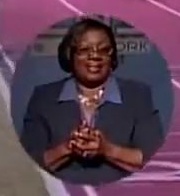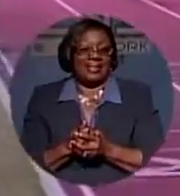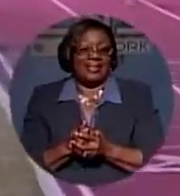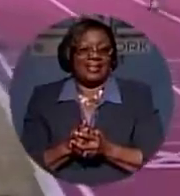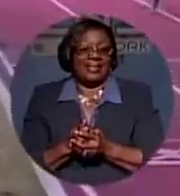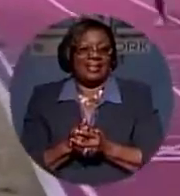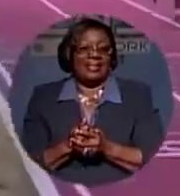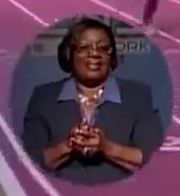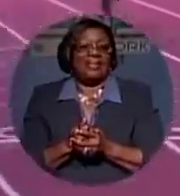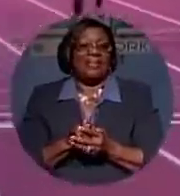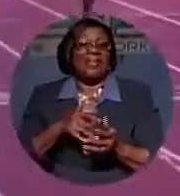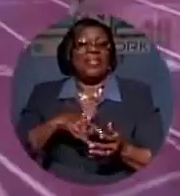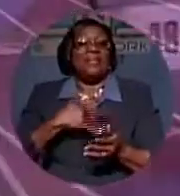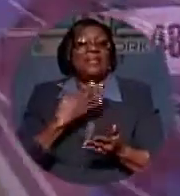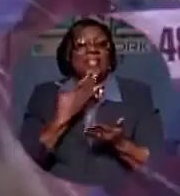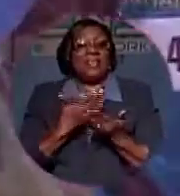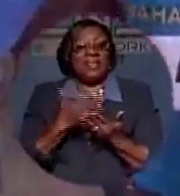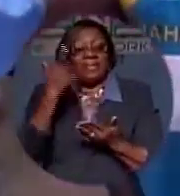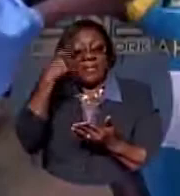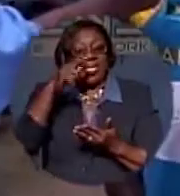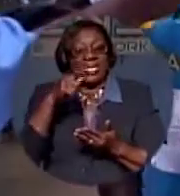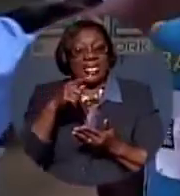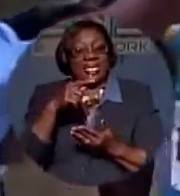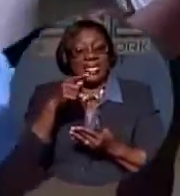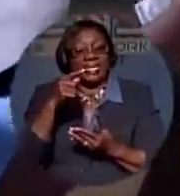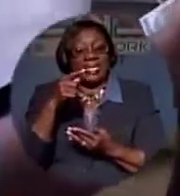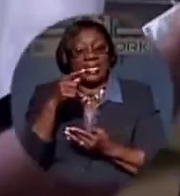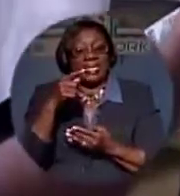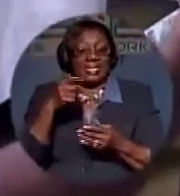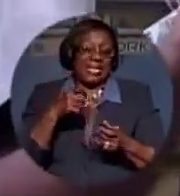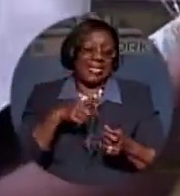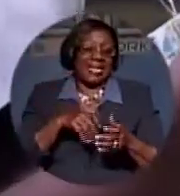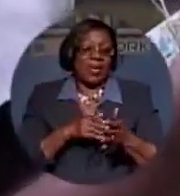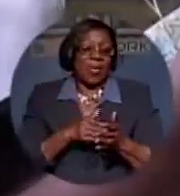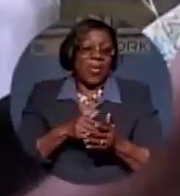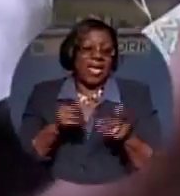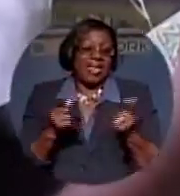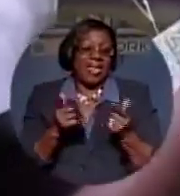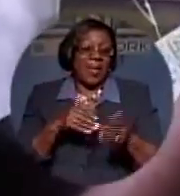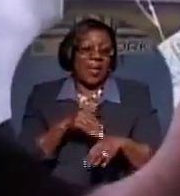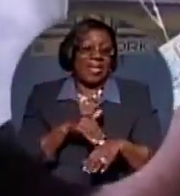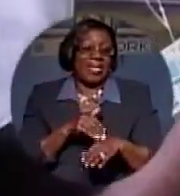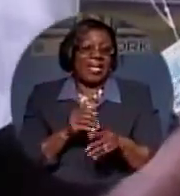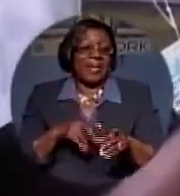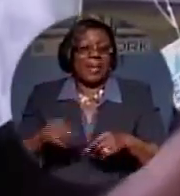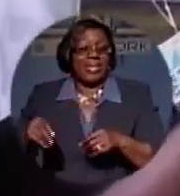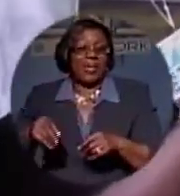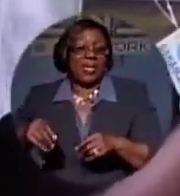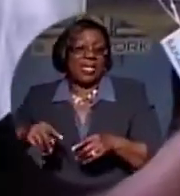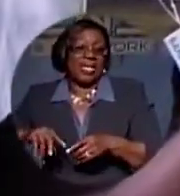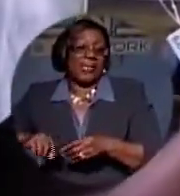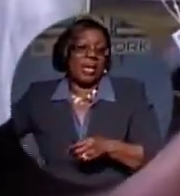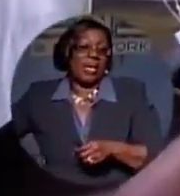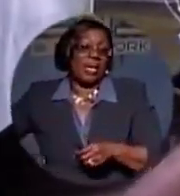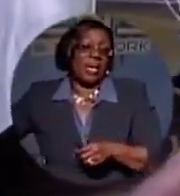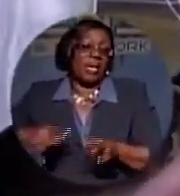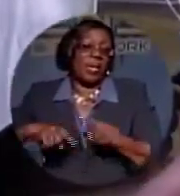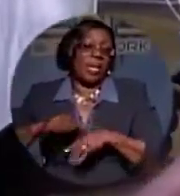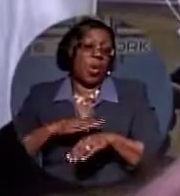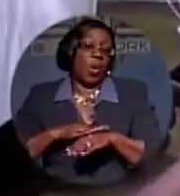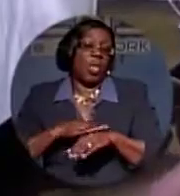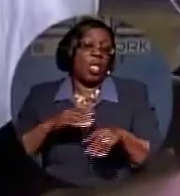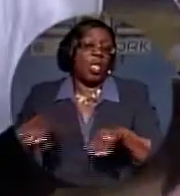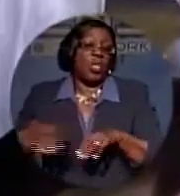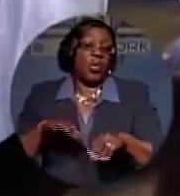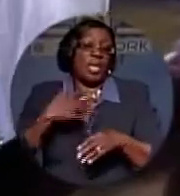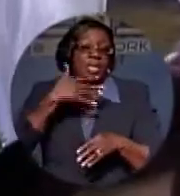felt good for me. I really thought that I picked up the stagger a little bit, passed it on to my partner, Janico, and he went on doing